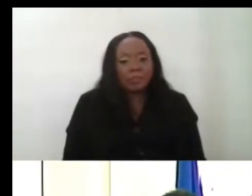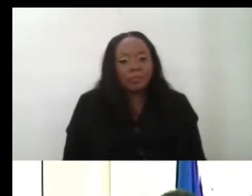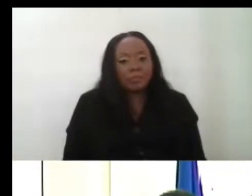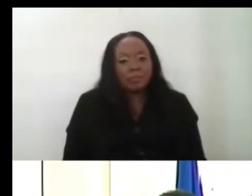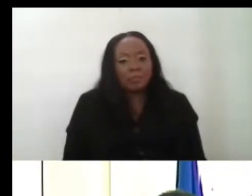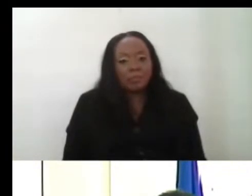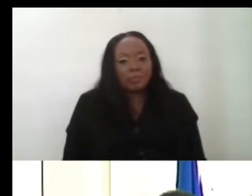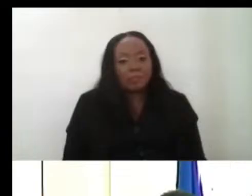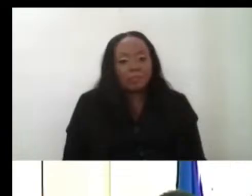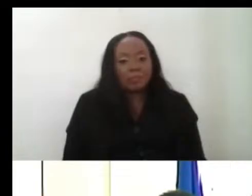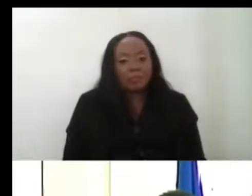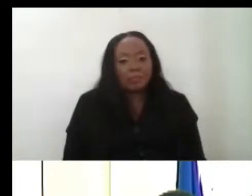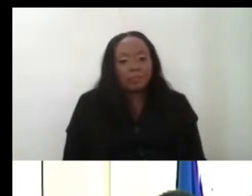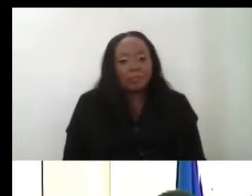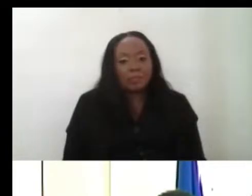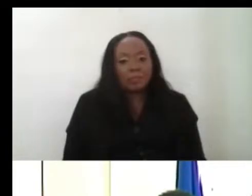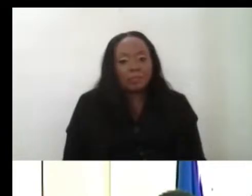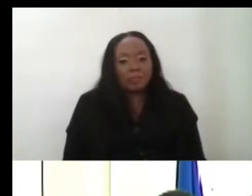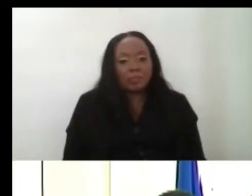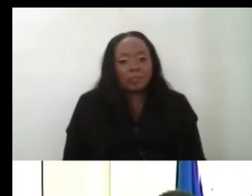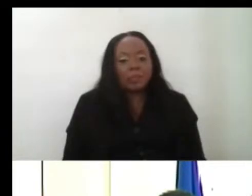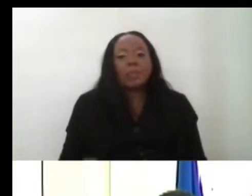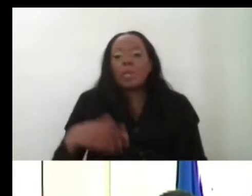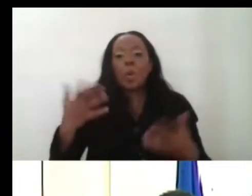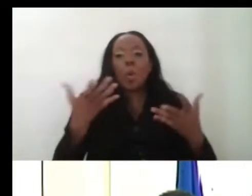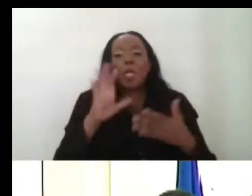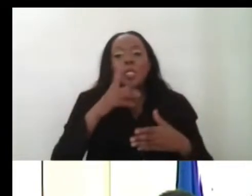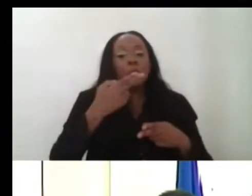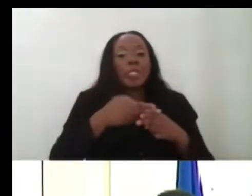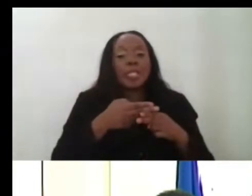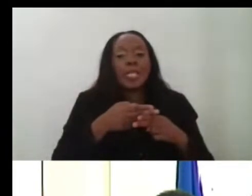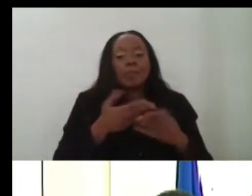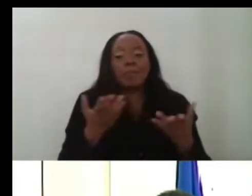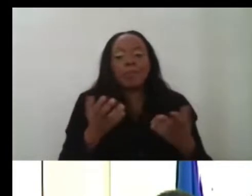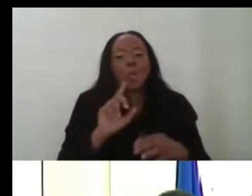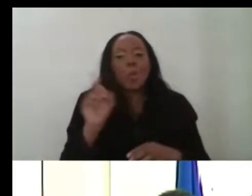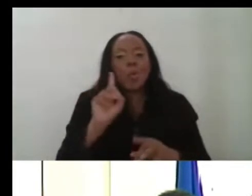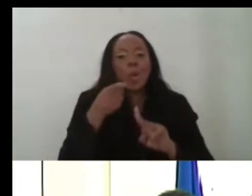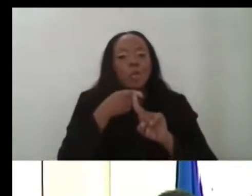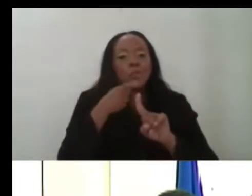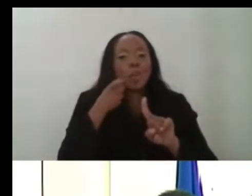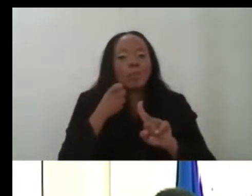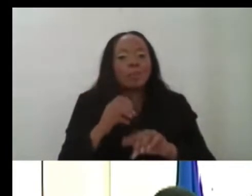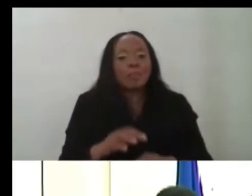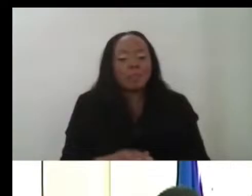Please start by indicating your name and the organization you're. Sorry.